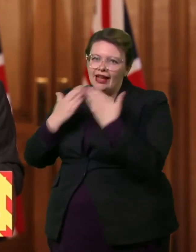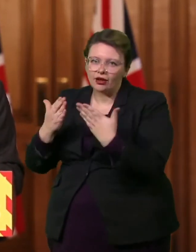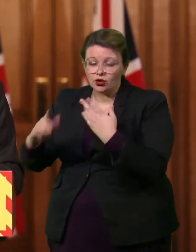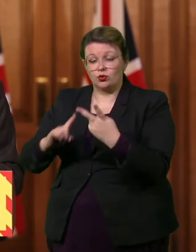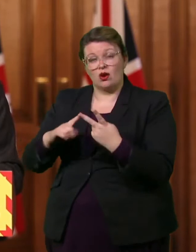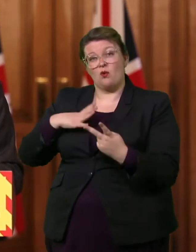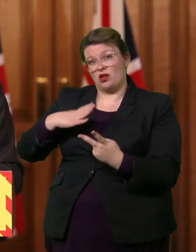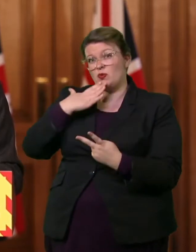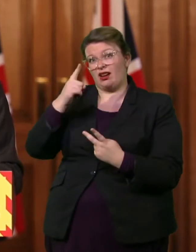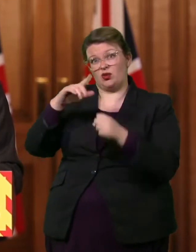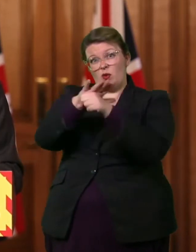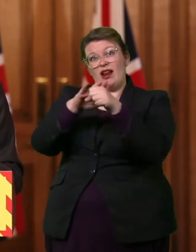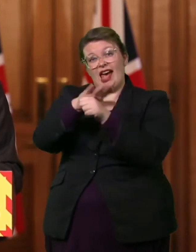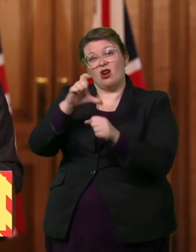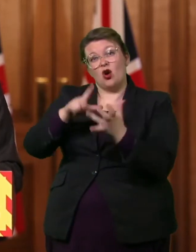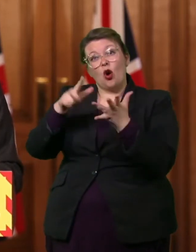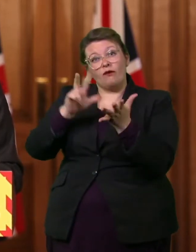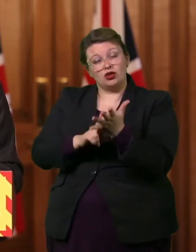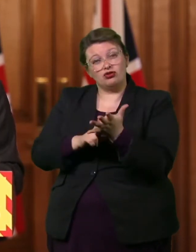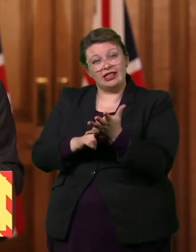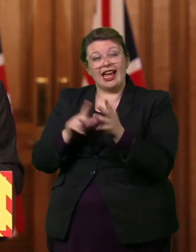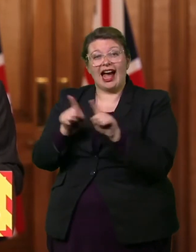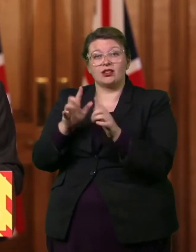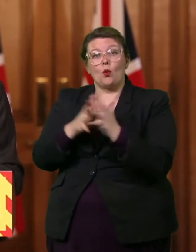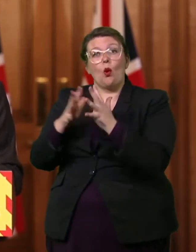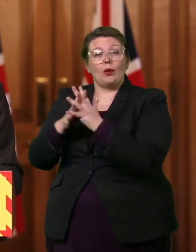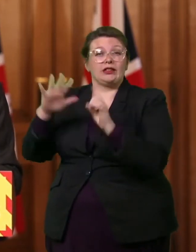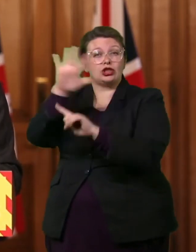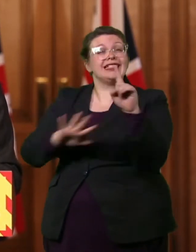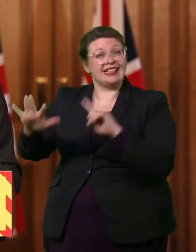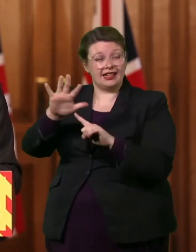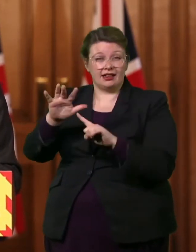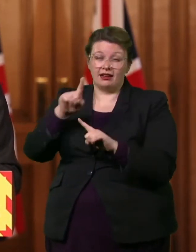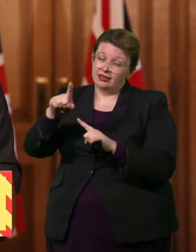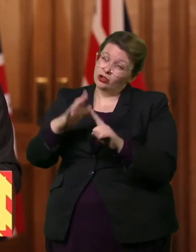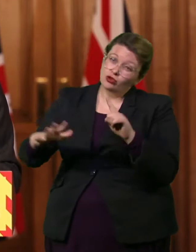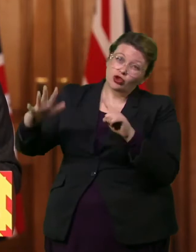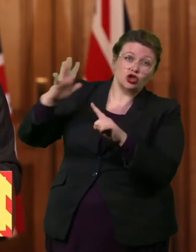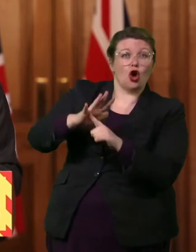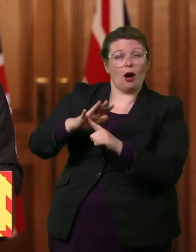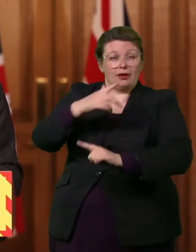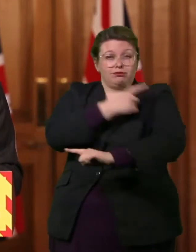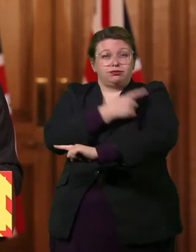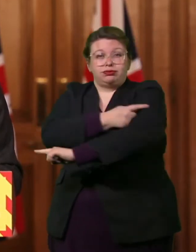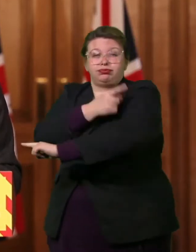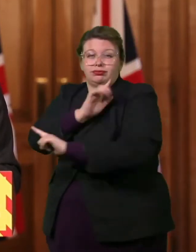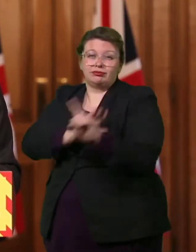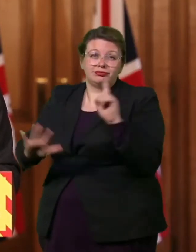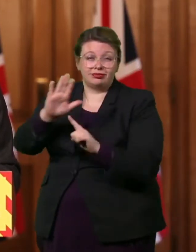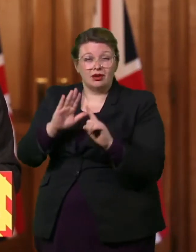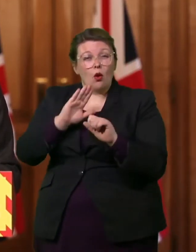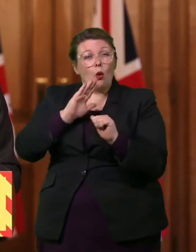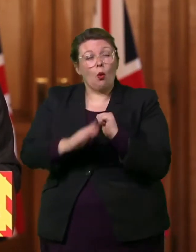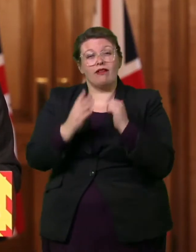delivered the highest uptake in the whole country, giving first doses to over 95% of the over